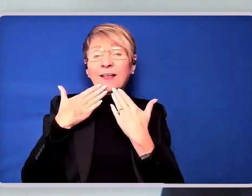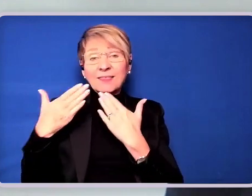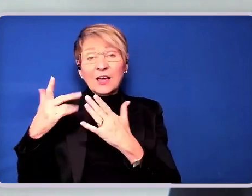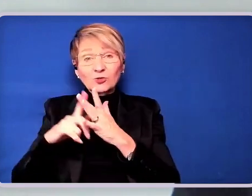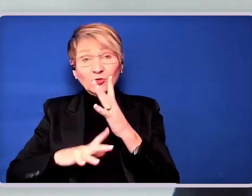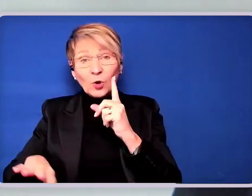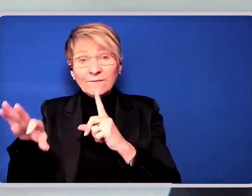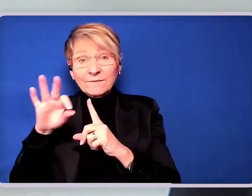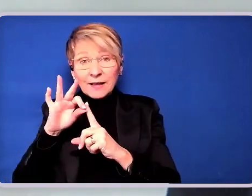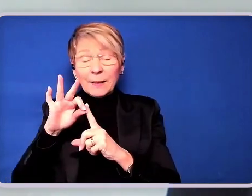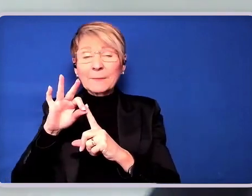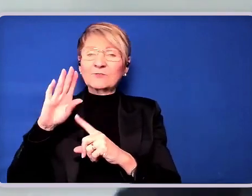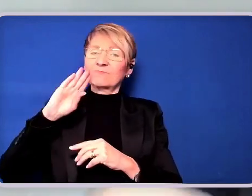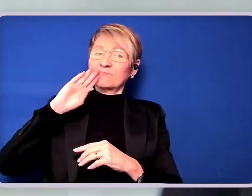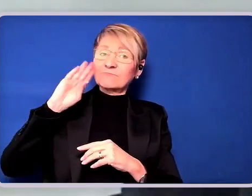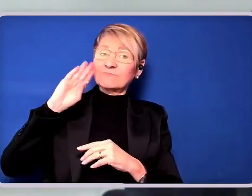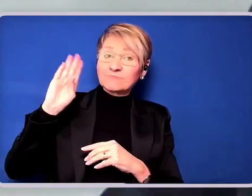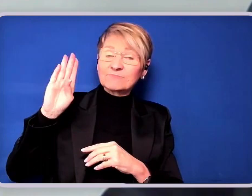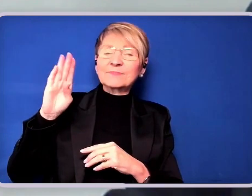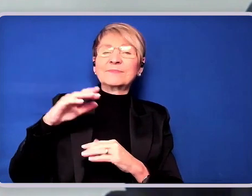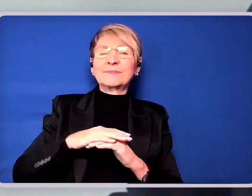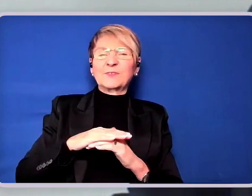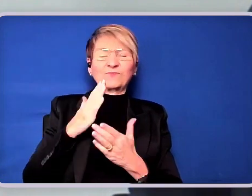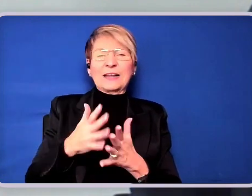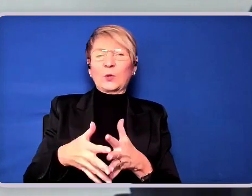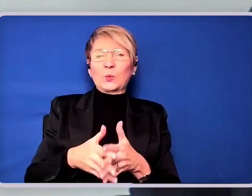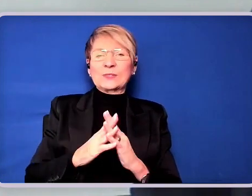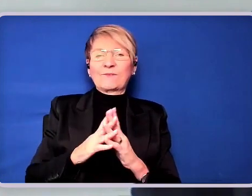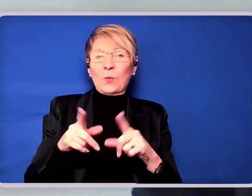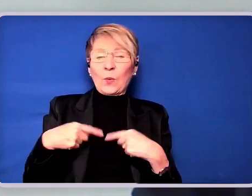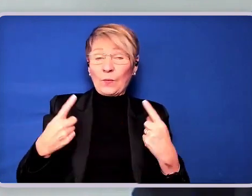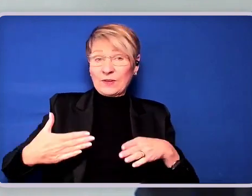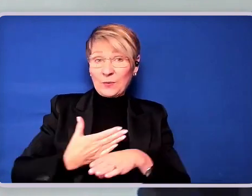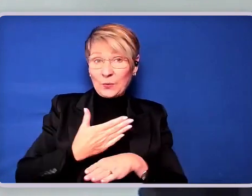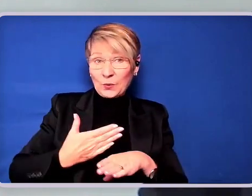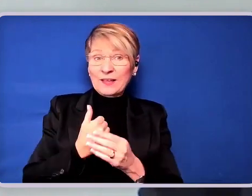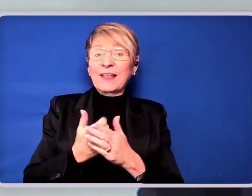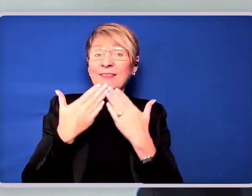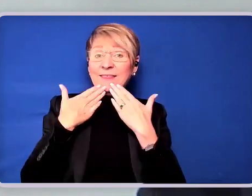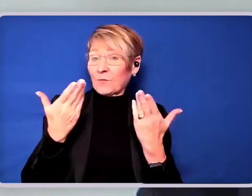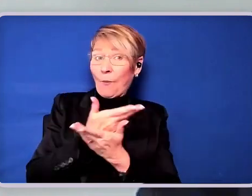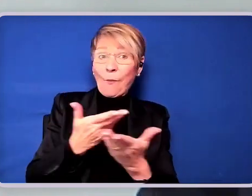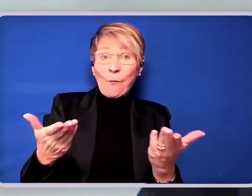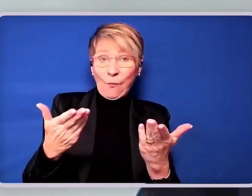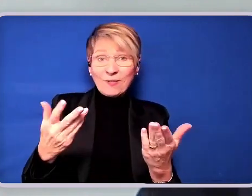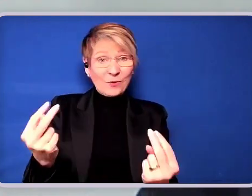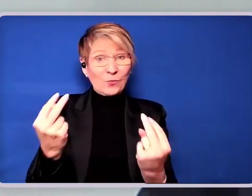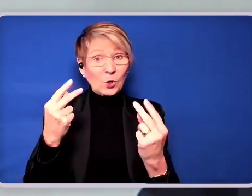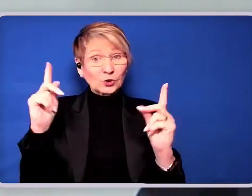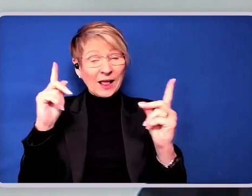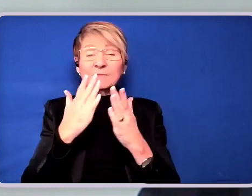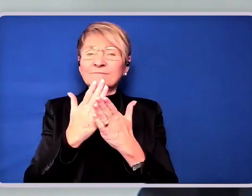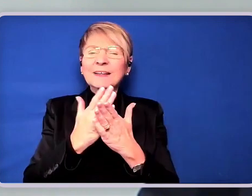session to us today. It's been really useful for all of our work. Thank you to everyone who attended this session. Please watch out